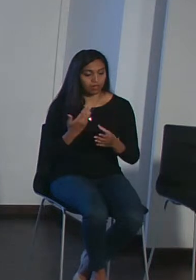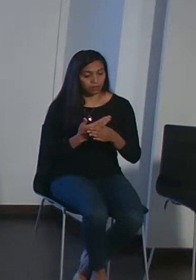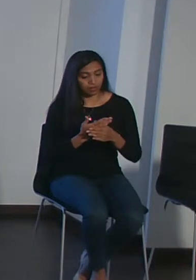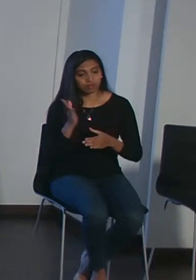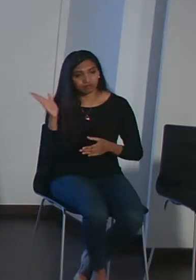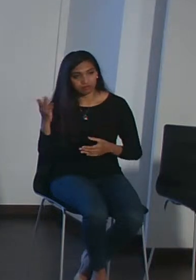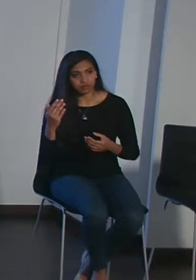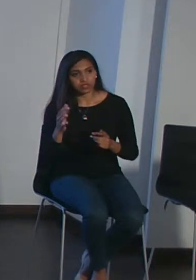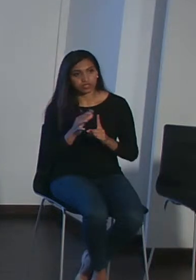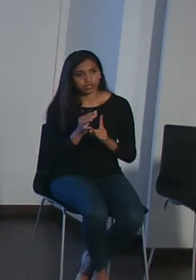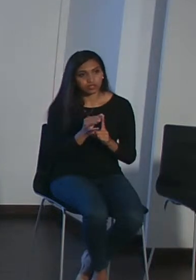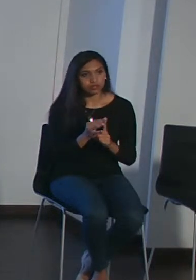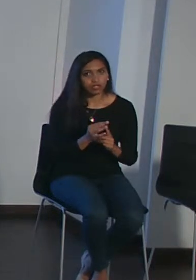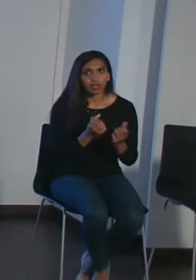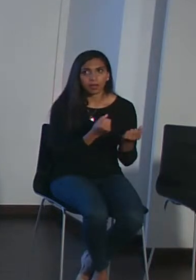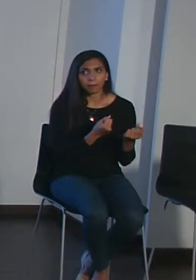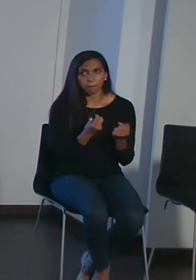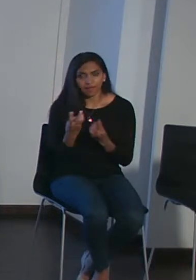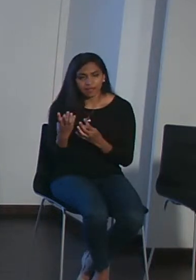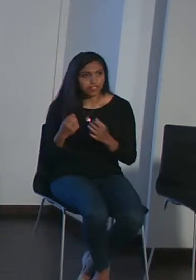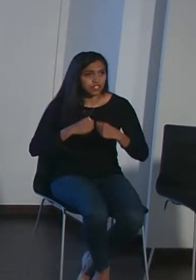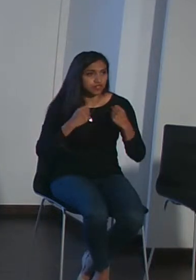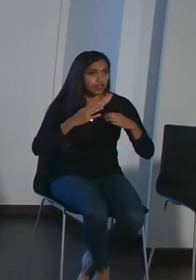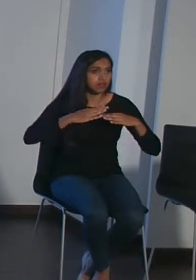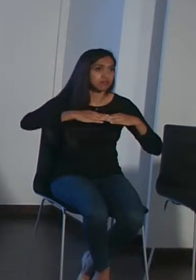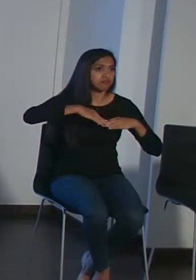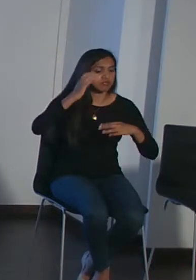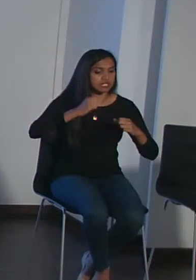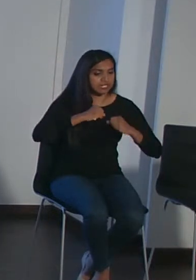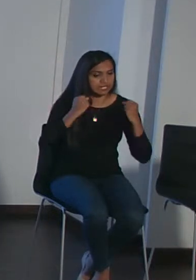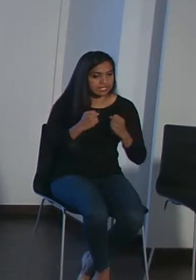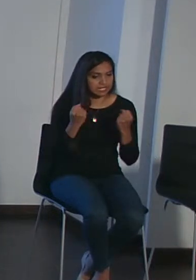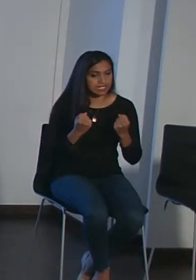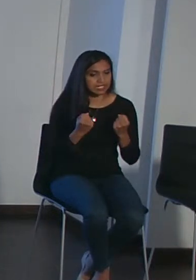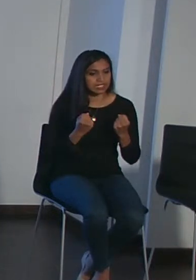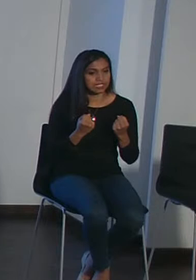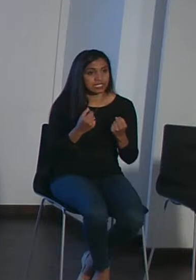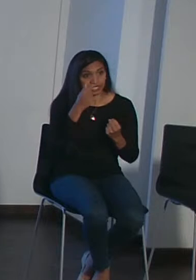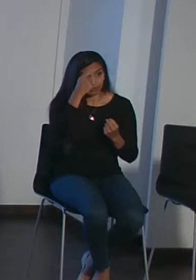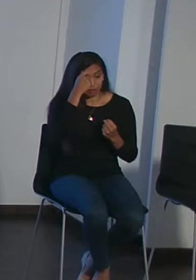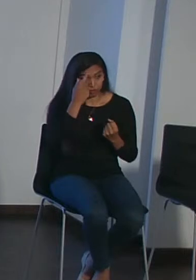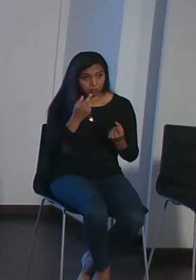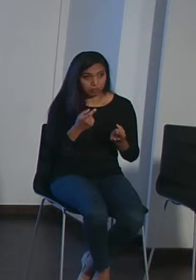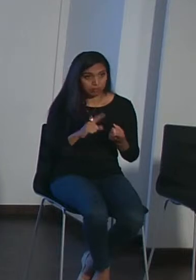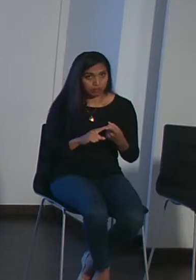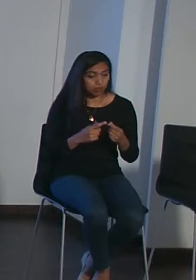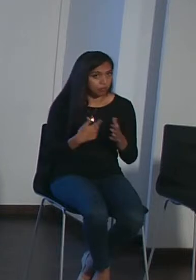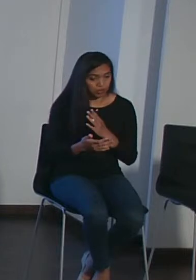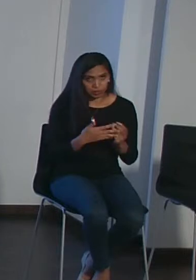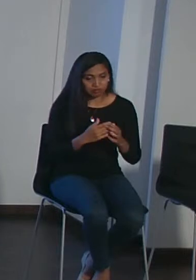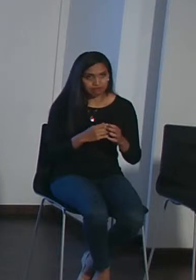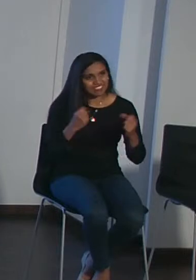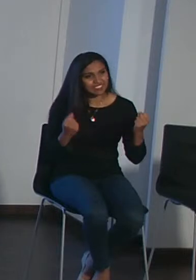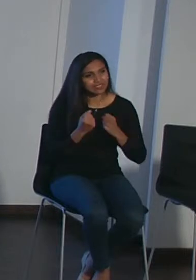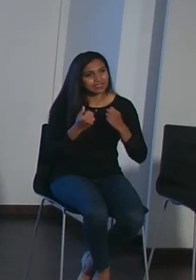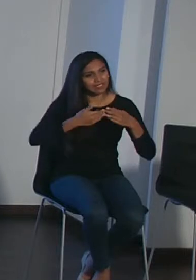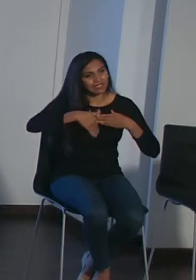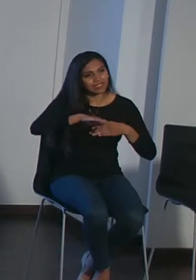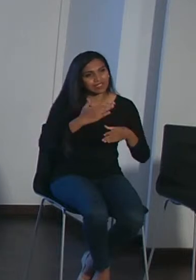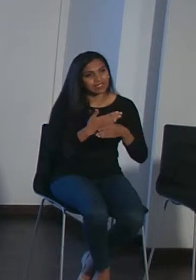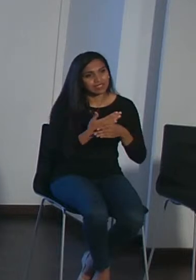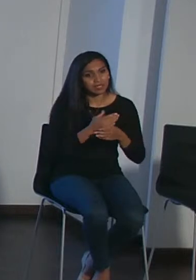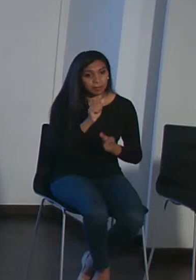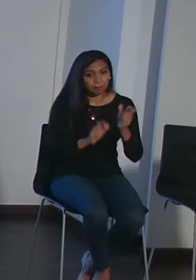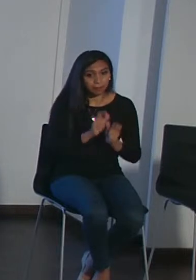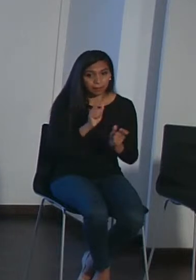really taken risks on is just sometimes putting something up, even if no one would attend